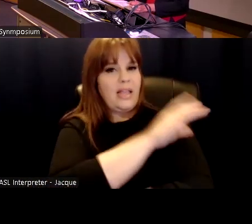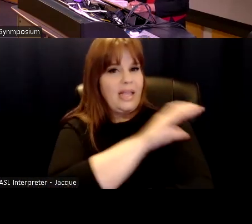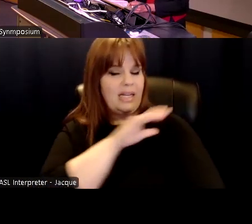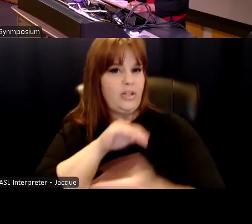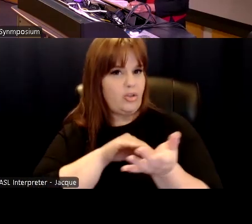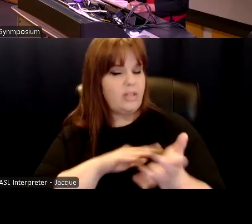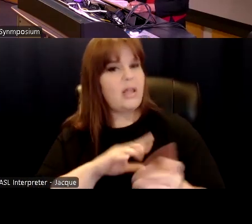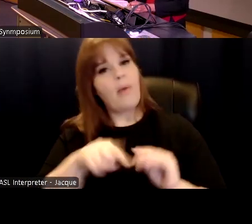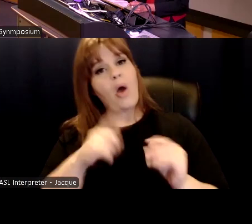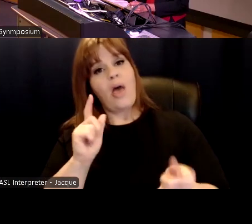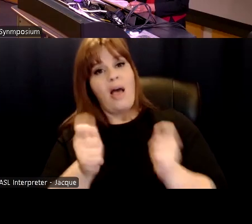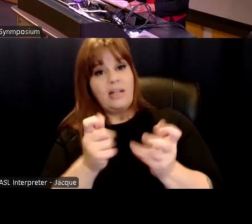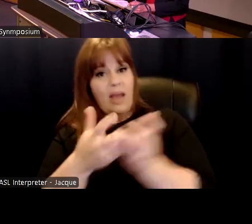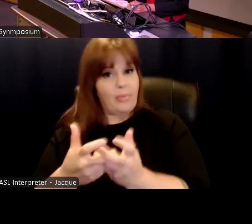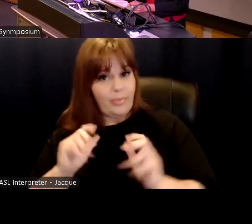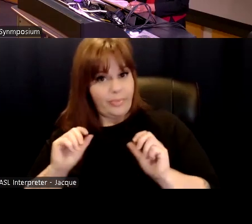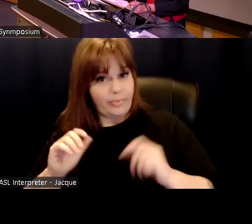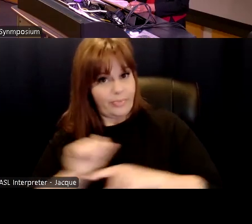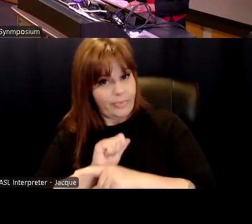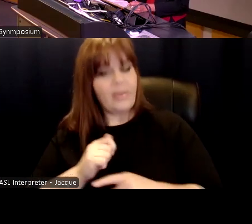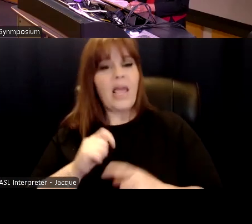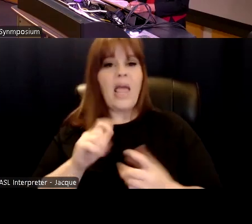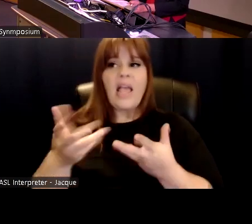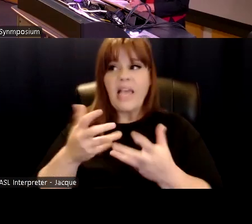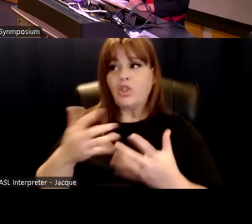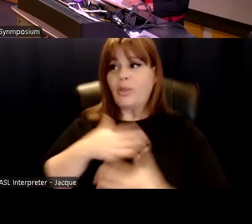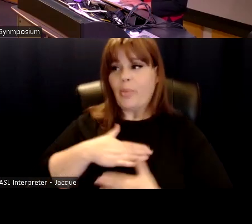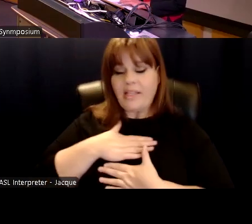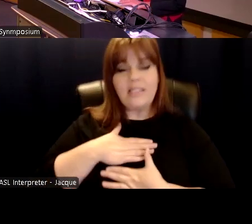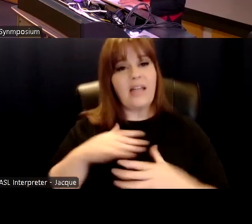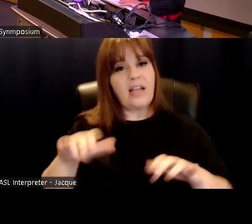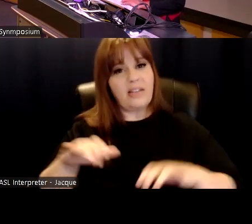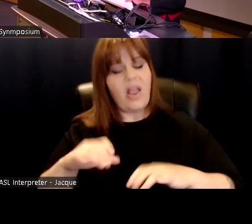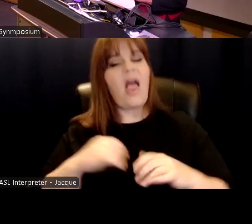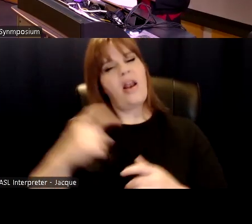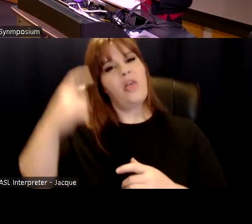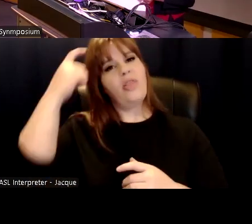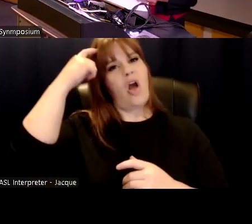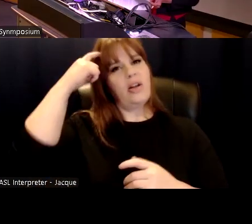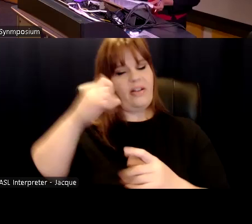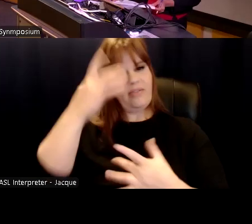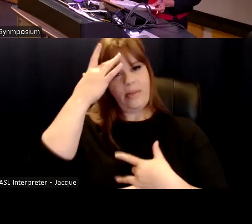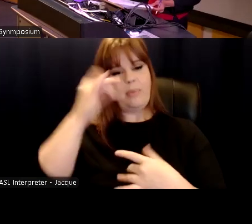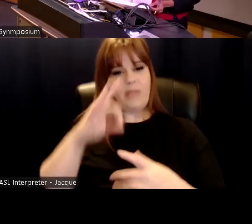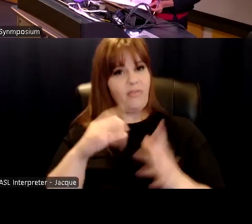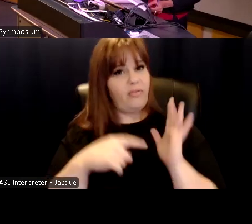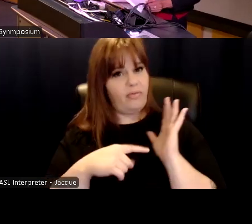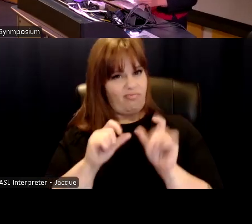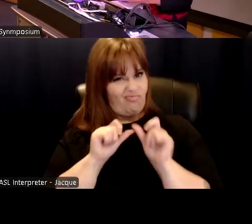exercise, engaging in pleasant activities, and cognitive symptoms of long COVID.